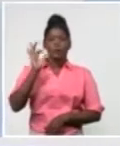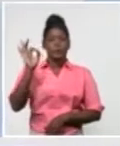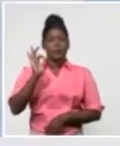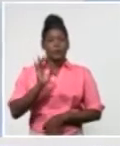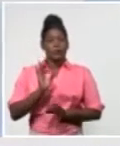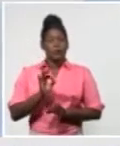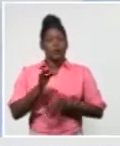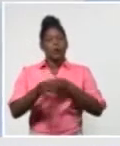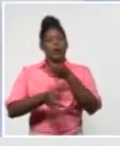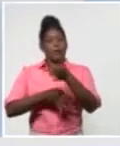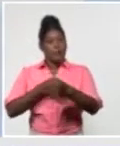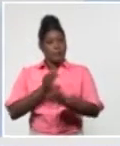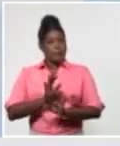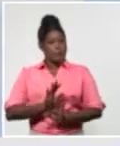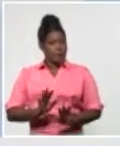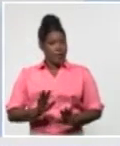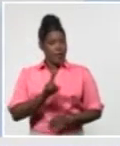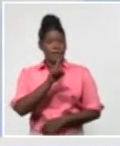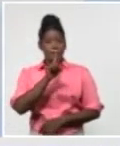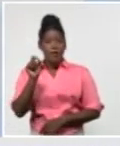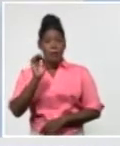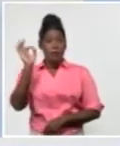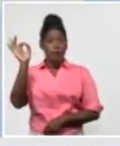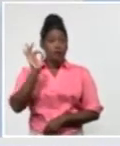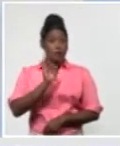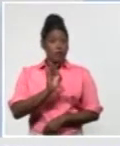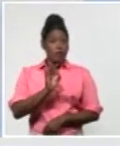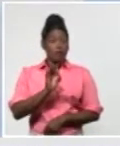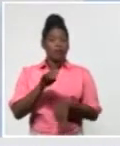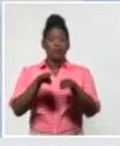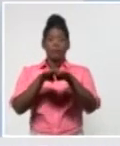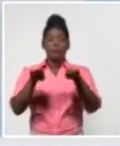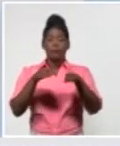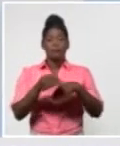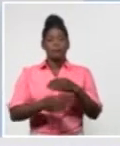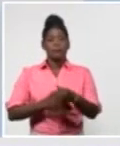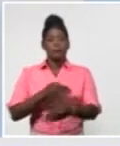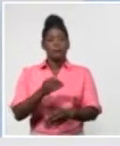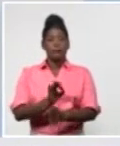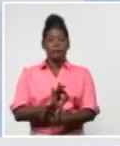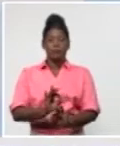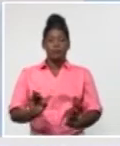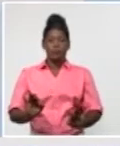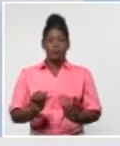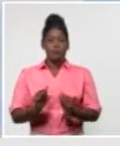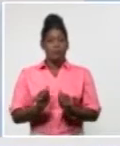1.8%, and as we said earlier, 100% of them have a stable clinical condition.